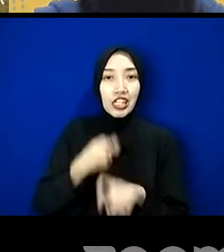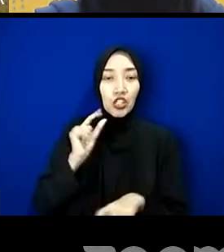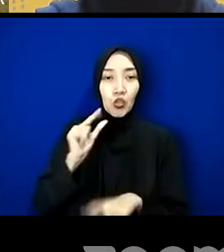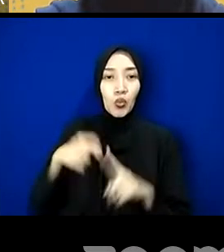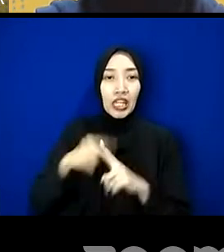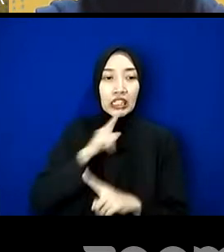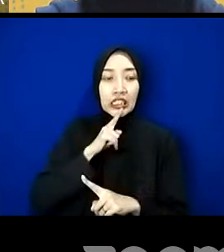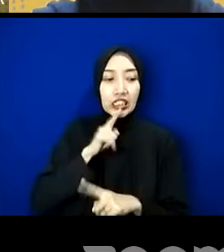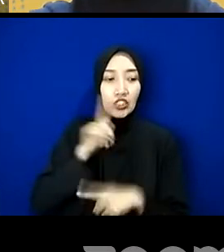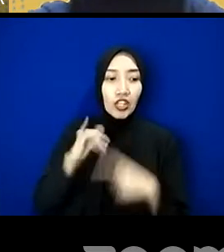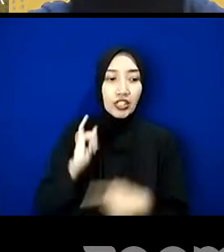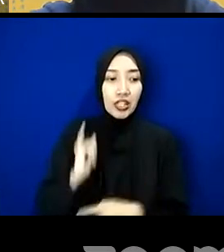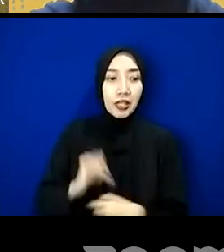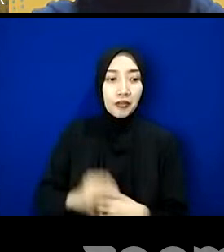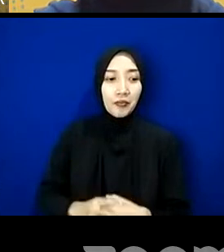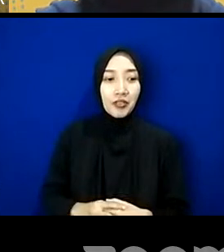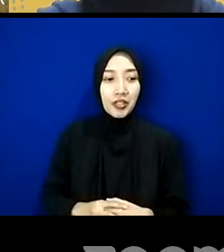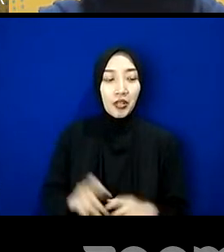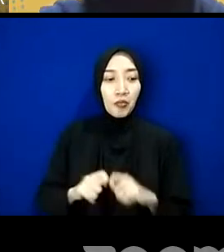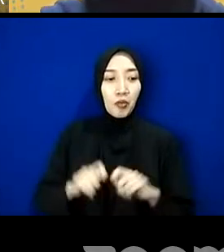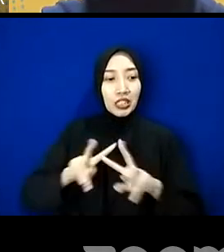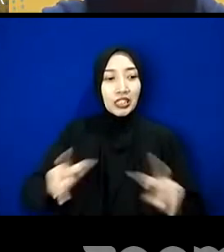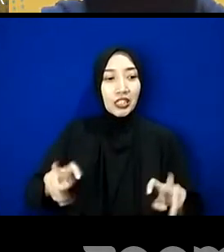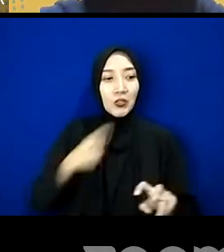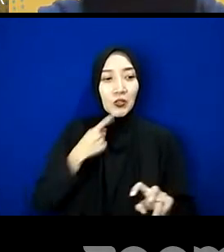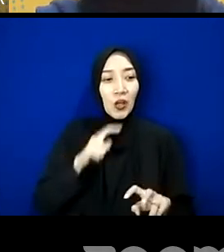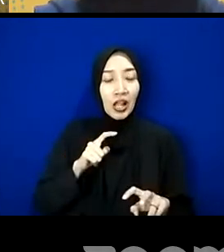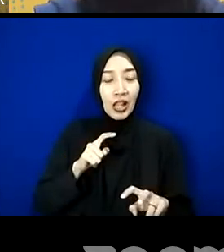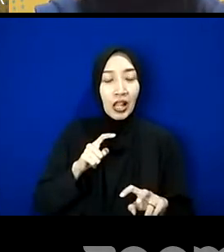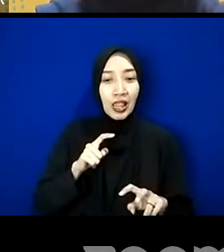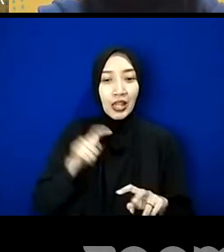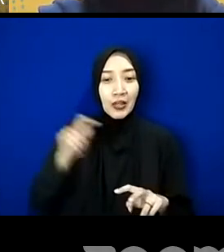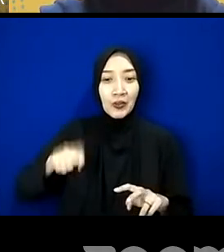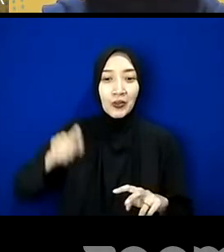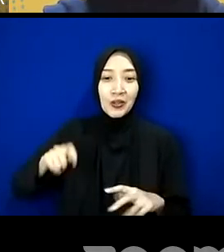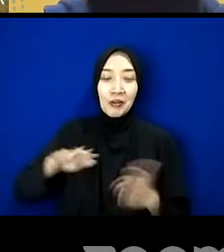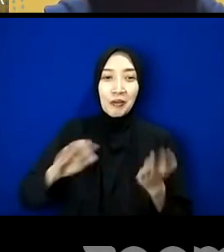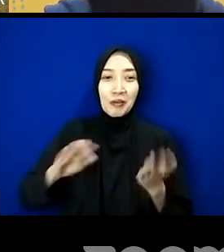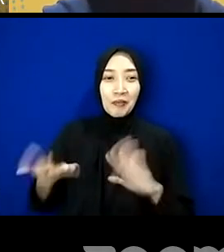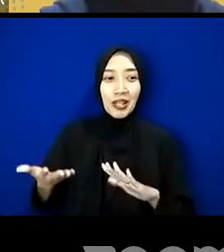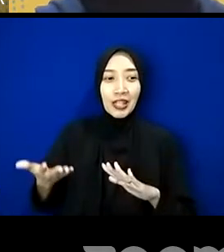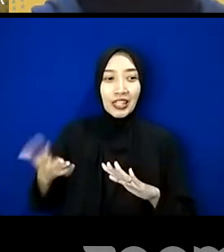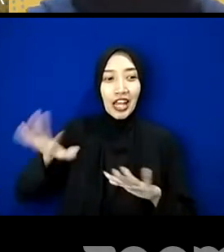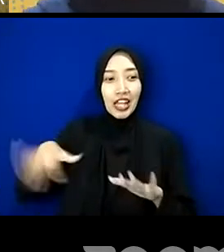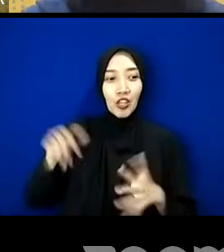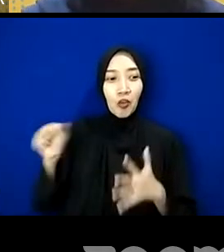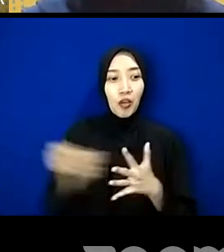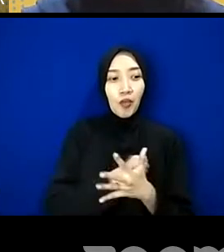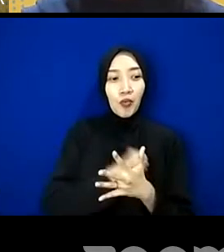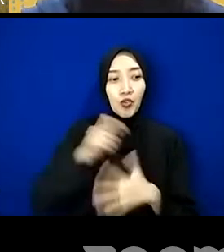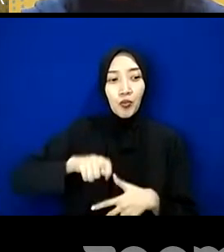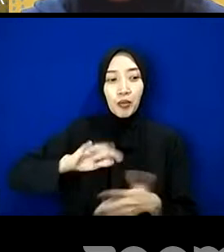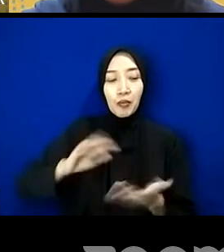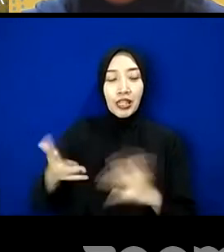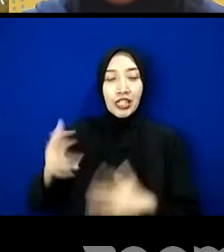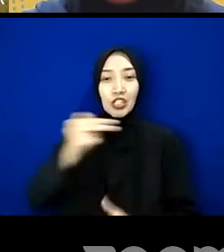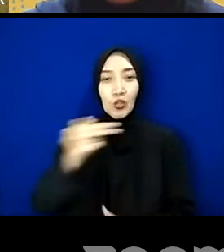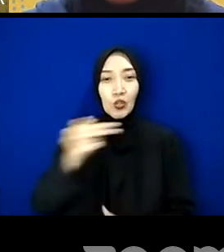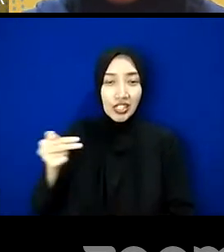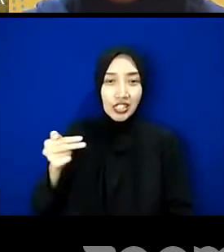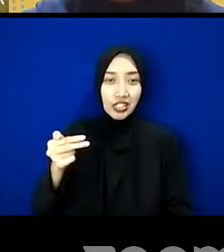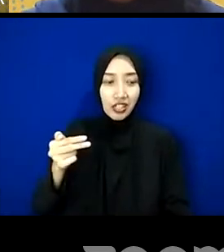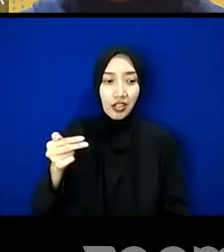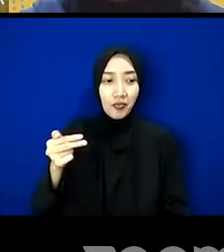research about the death penalty in Indonesia, the abolishment of death penalty in Indonesia. And one of the results says